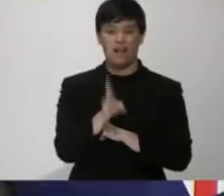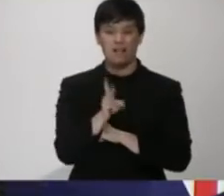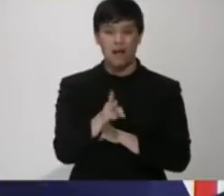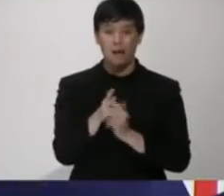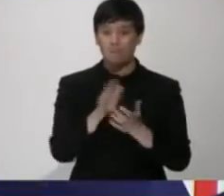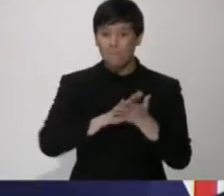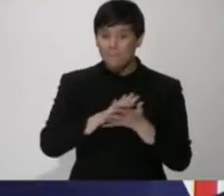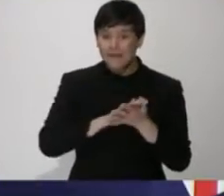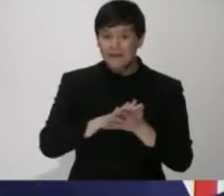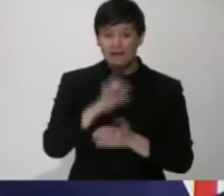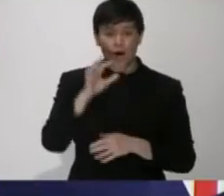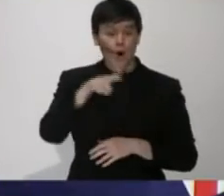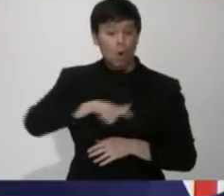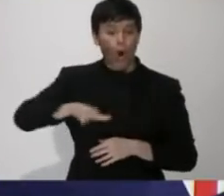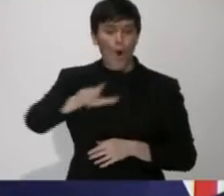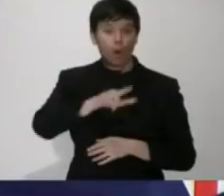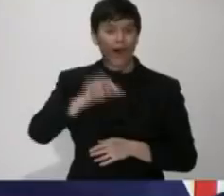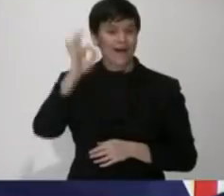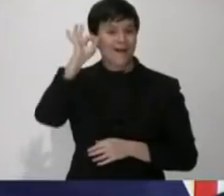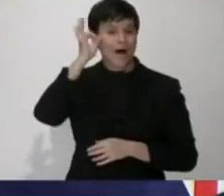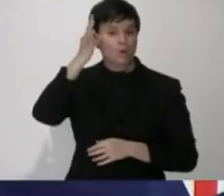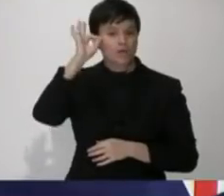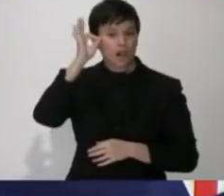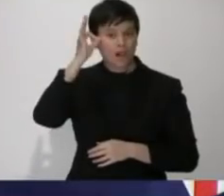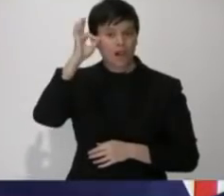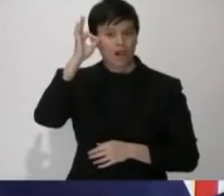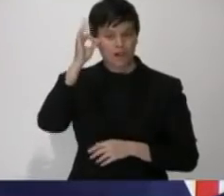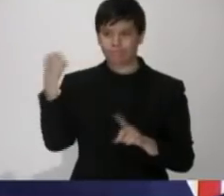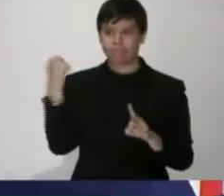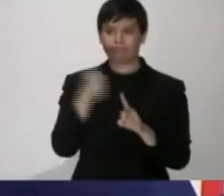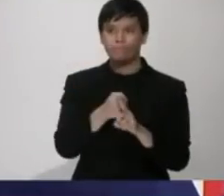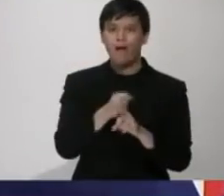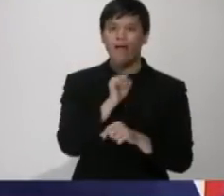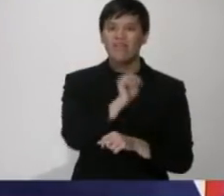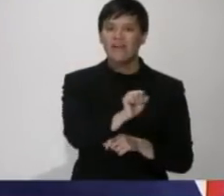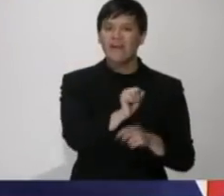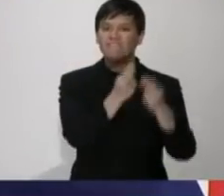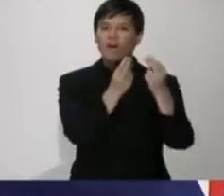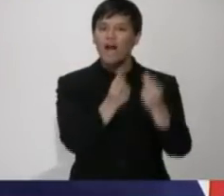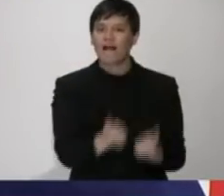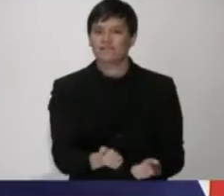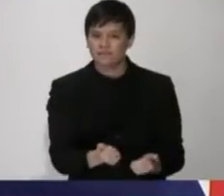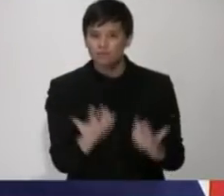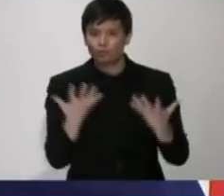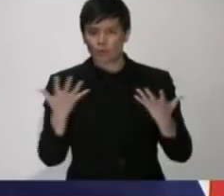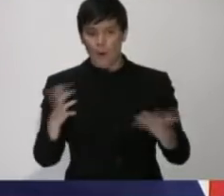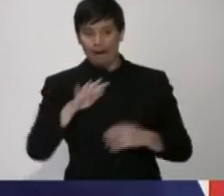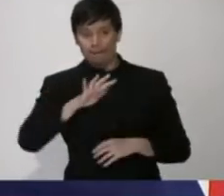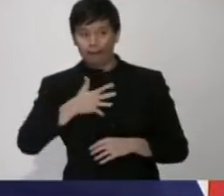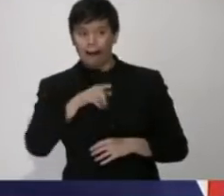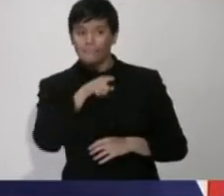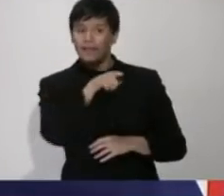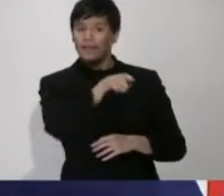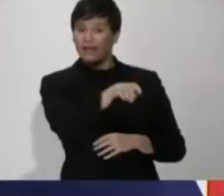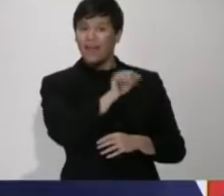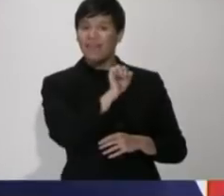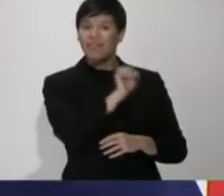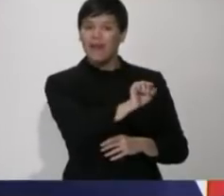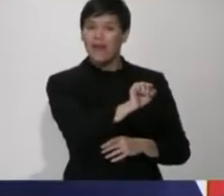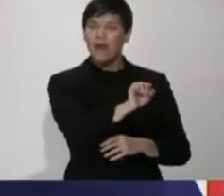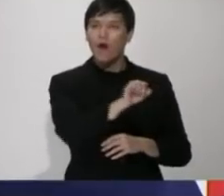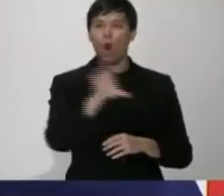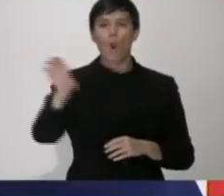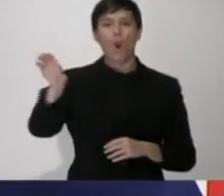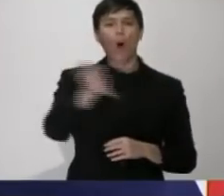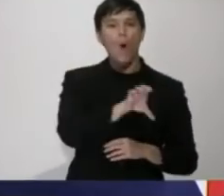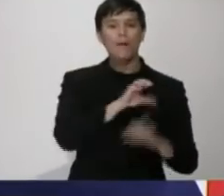think that do you believe the local government funding agency or local council should be raising their debt caps so they've got greater ability for